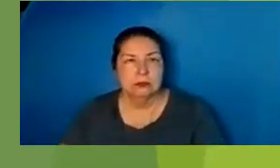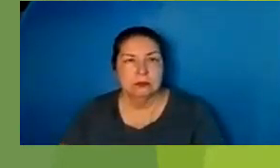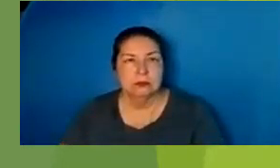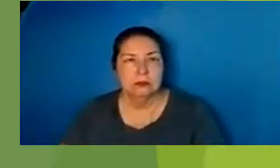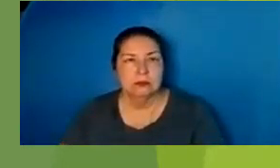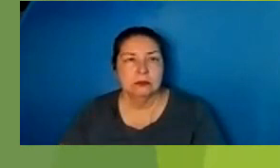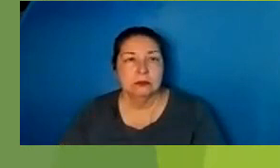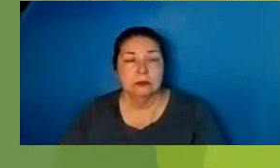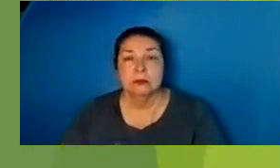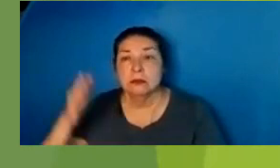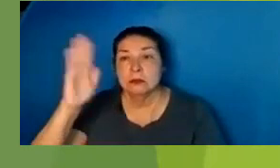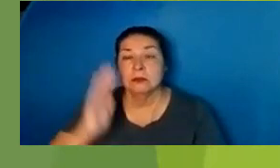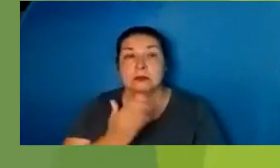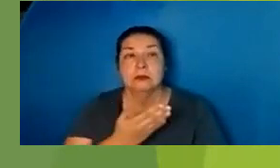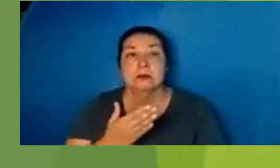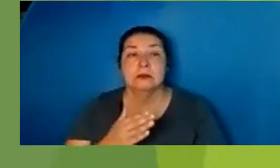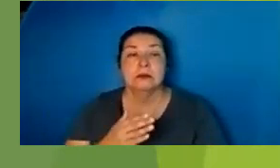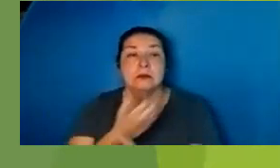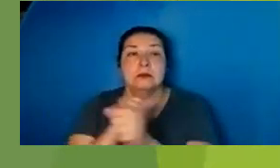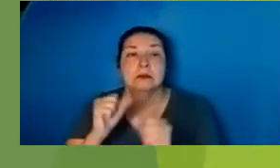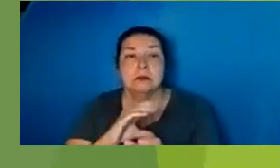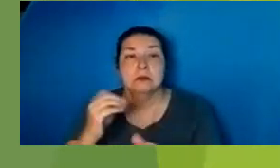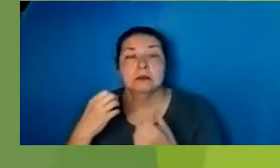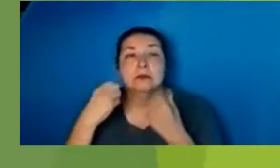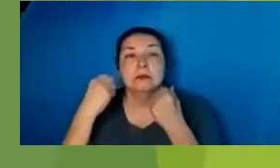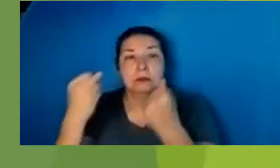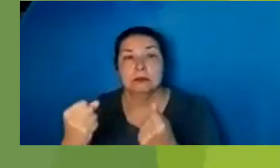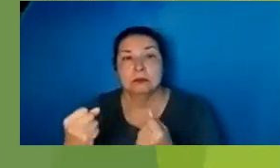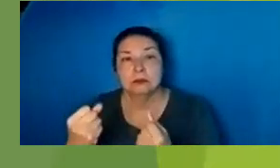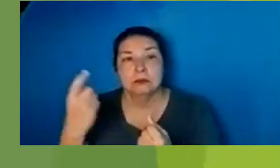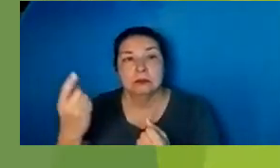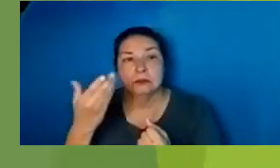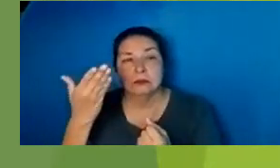God is our refuge and strength, and ever-present help in trouble.